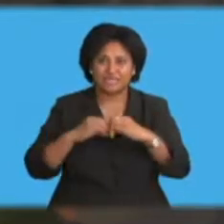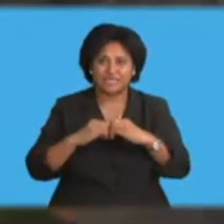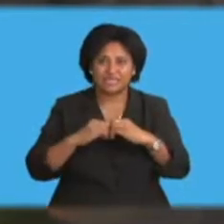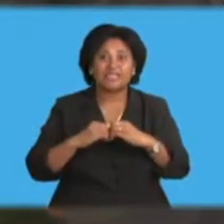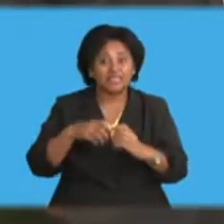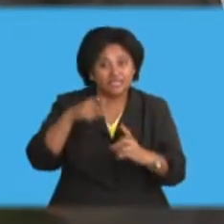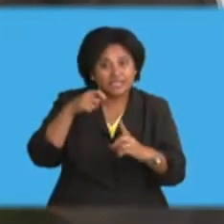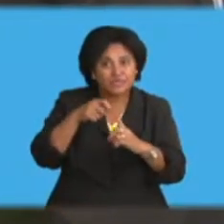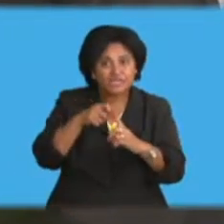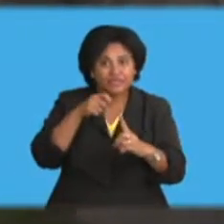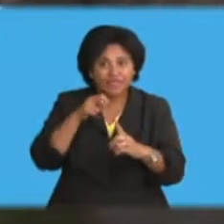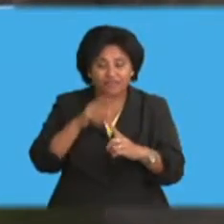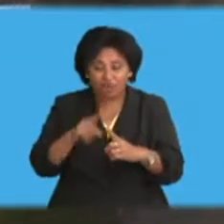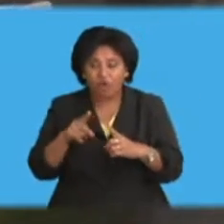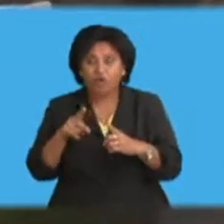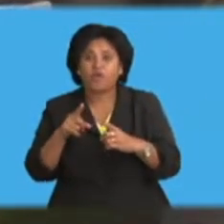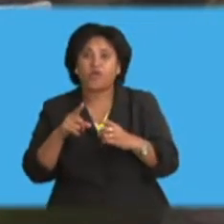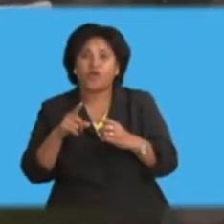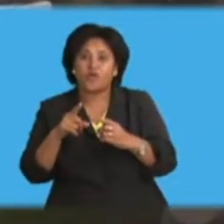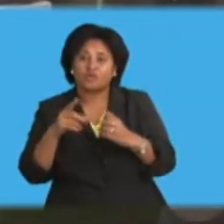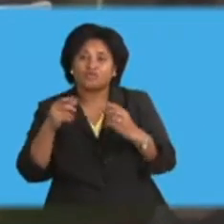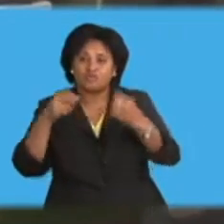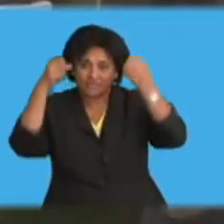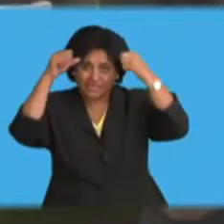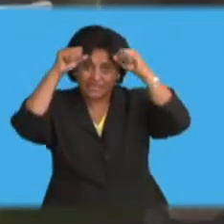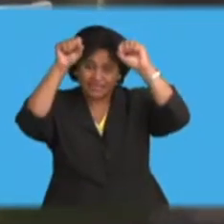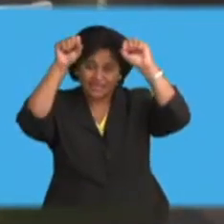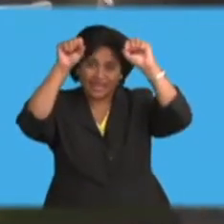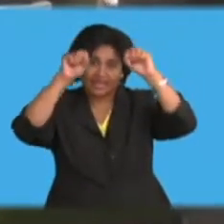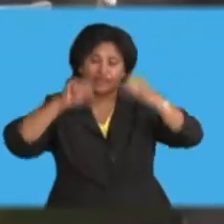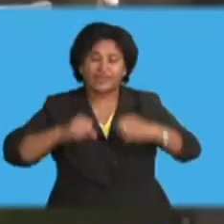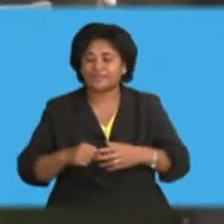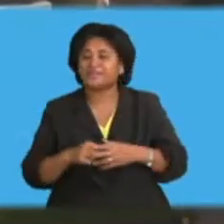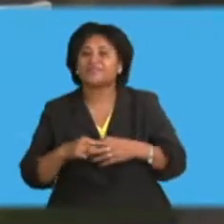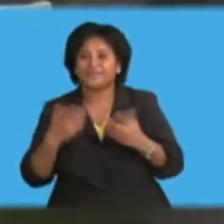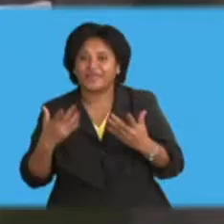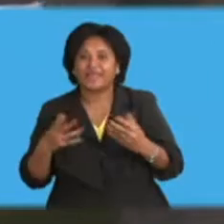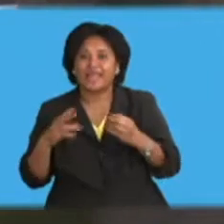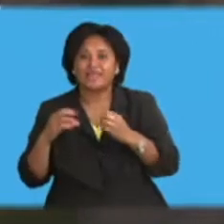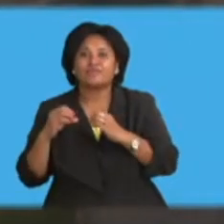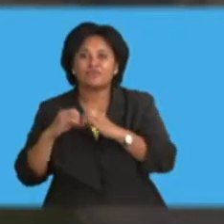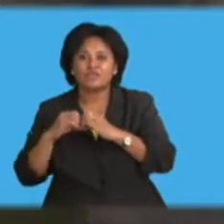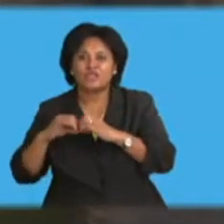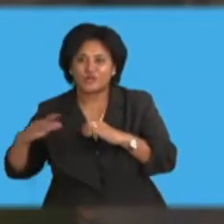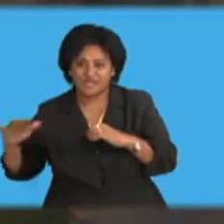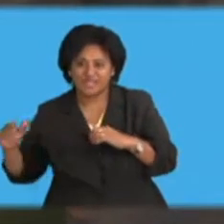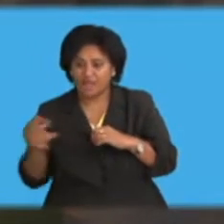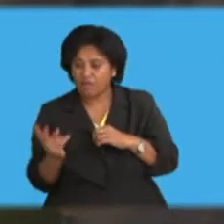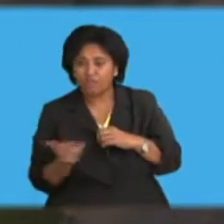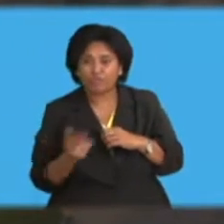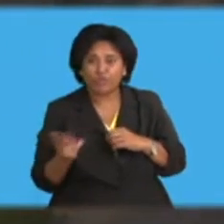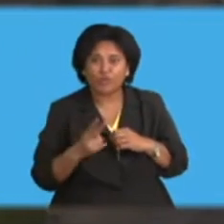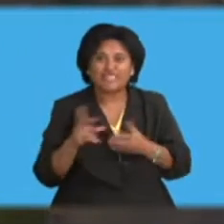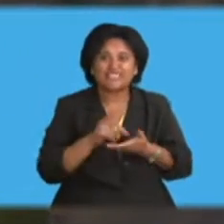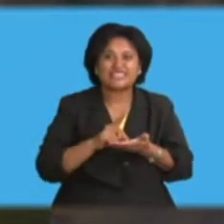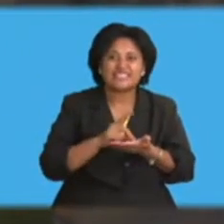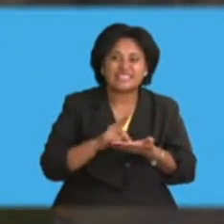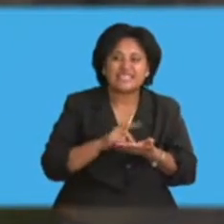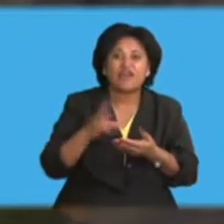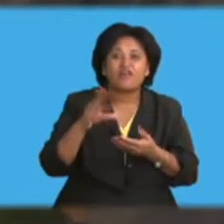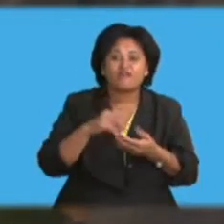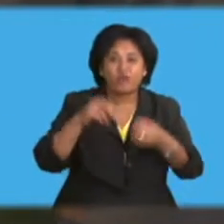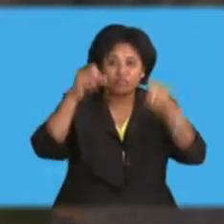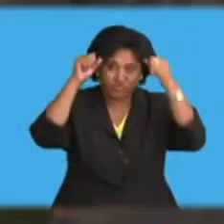cattle, and of course brucellosis as well, because not on humans. But this is a